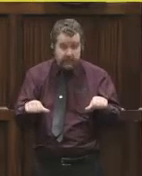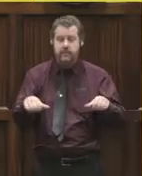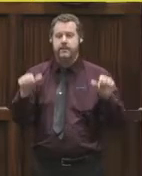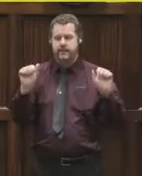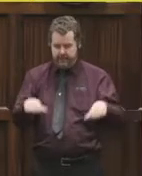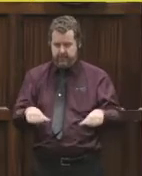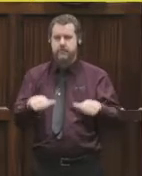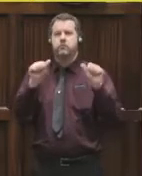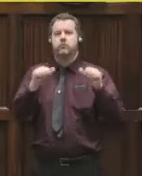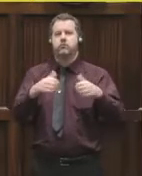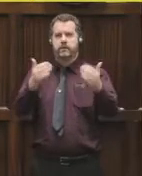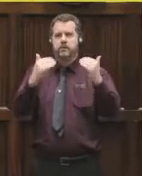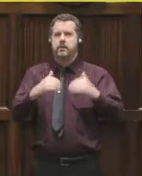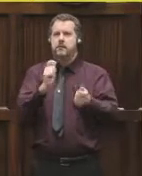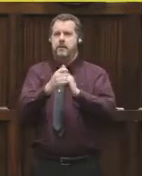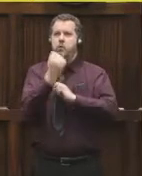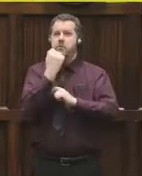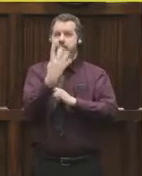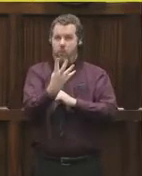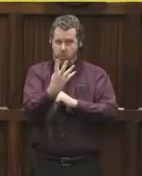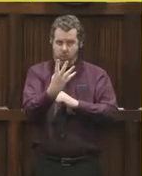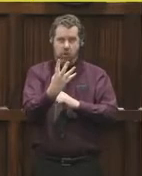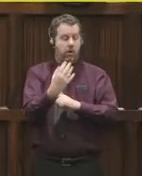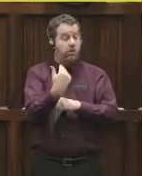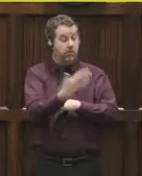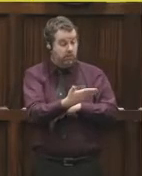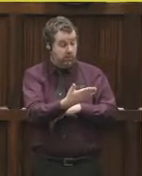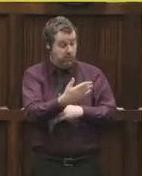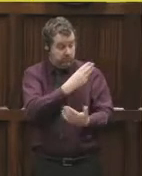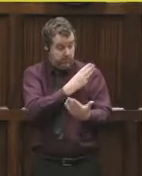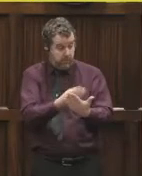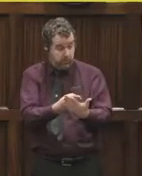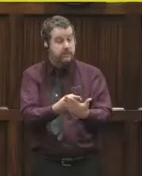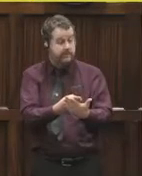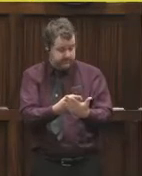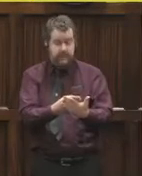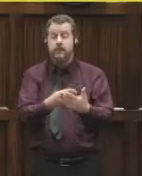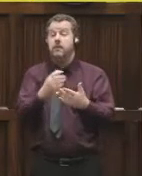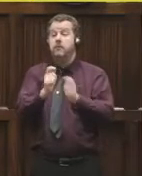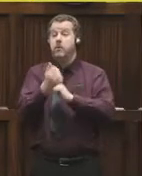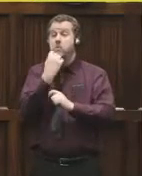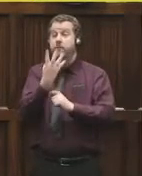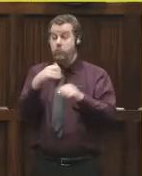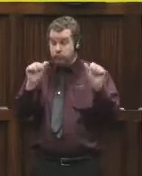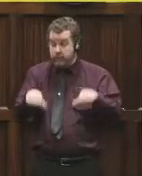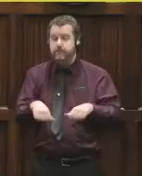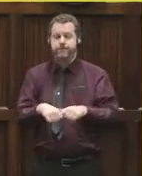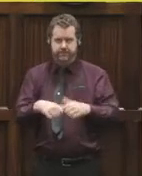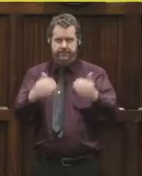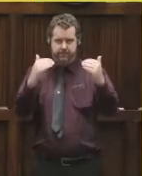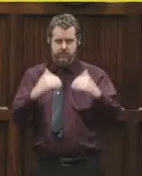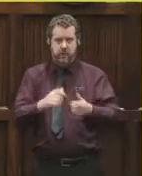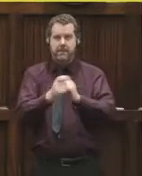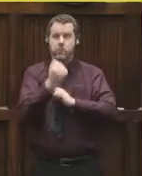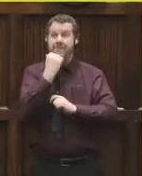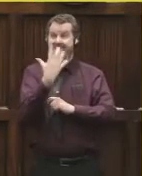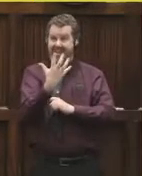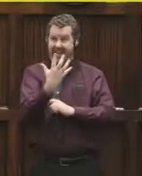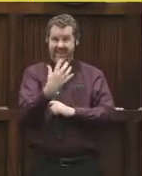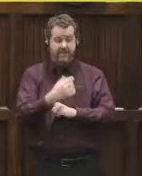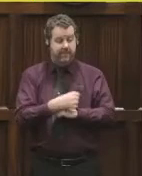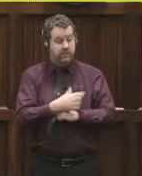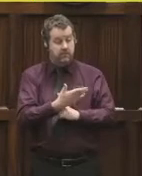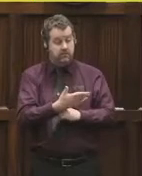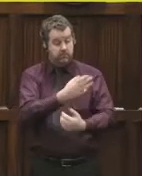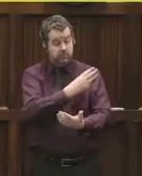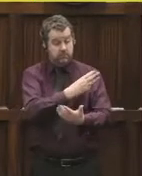Thank you very much. Amendment number 4. Minister, you're pressing agreed. Amendment 4. Is amendment number 4 agreed? Agreed. Thank you very much. Amendment number 5.